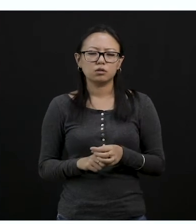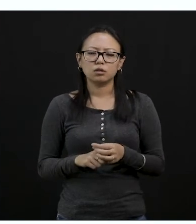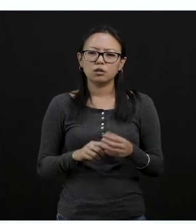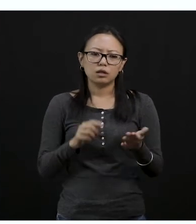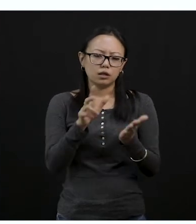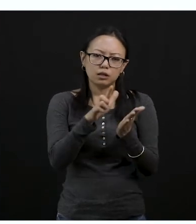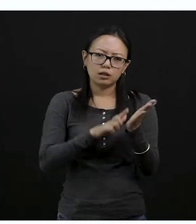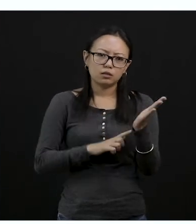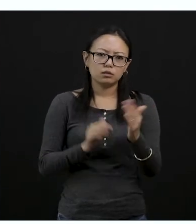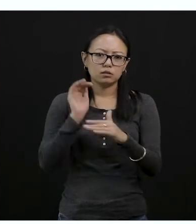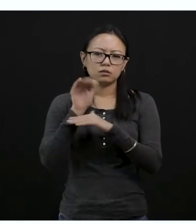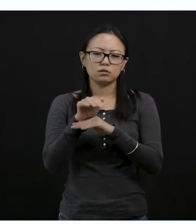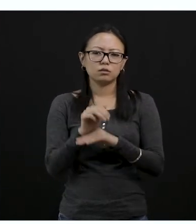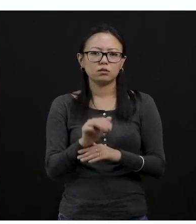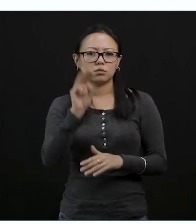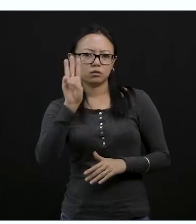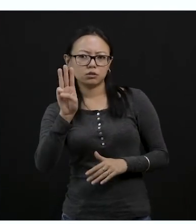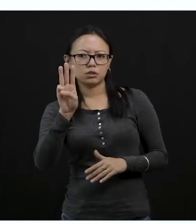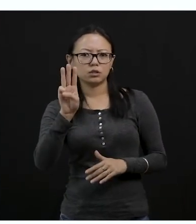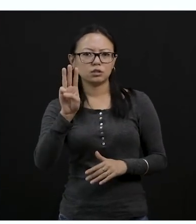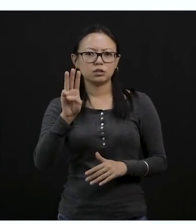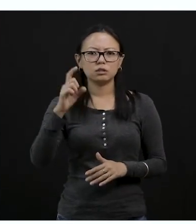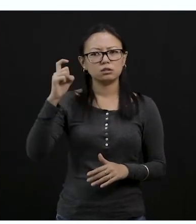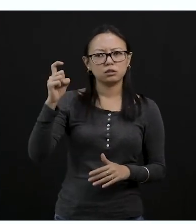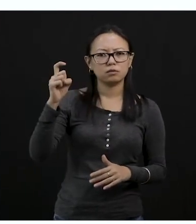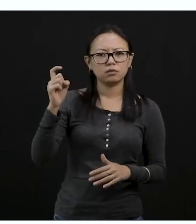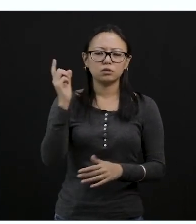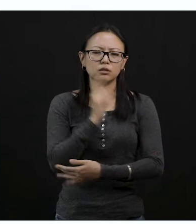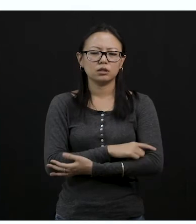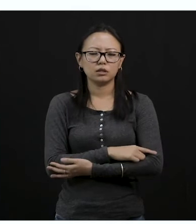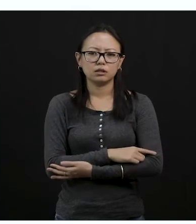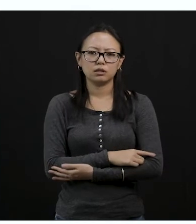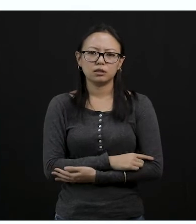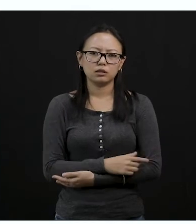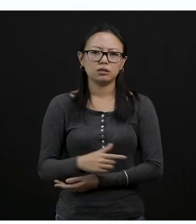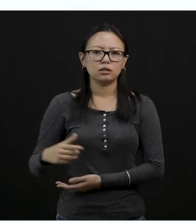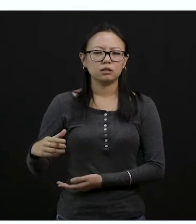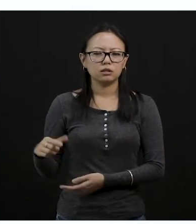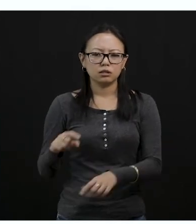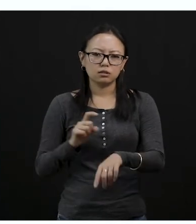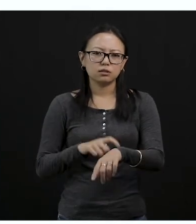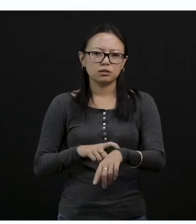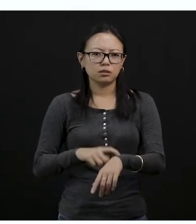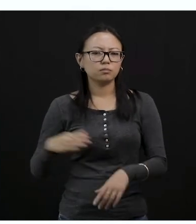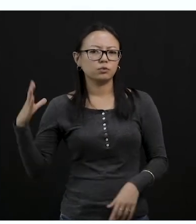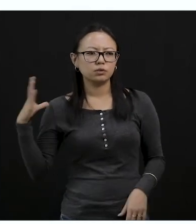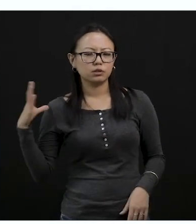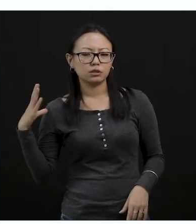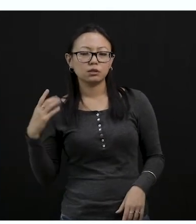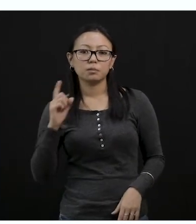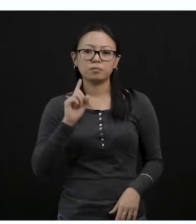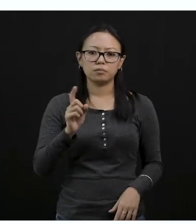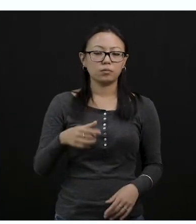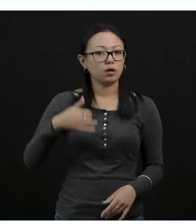10 days or more. Okay, but with the help of telephone, if I want to send a message, I can do it immediately, right? I